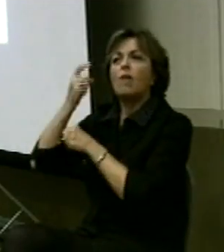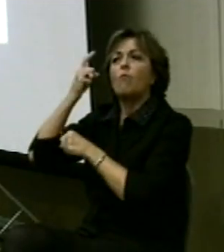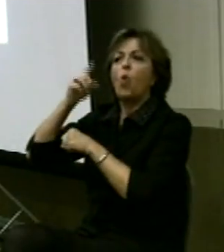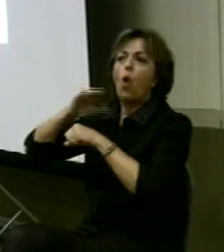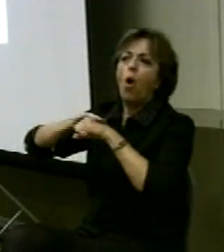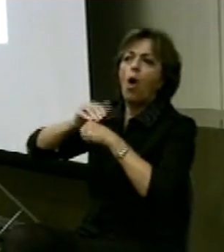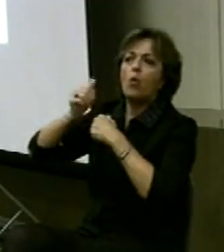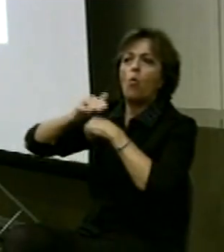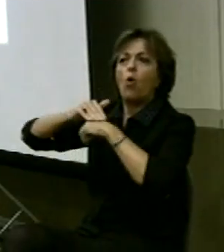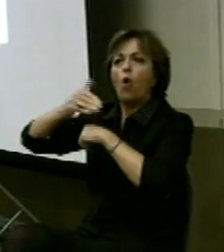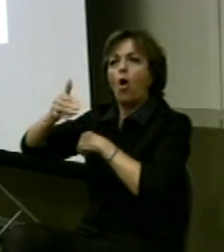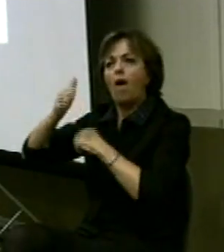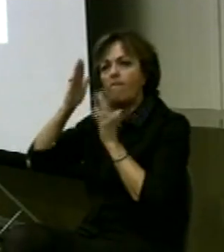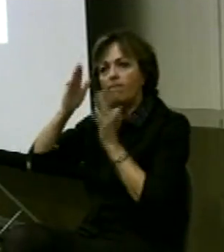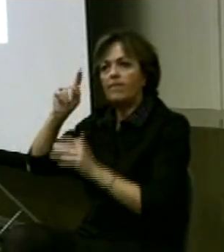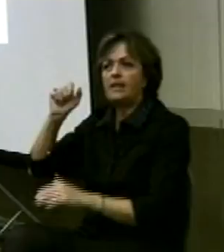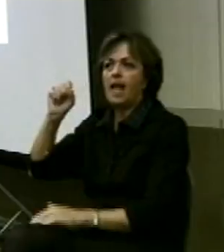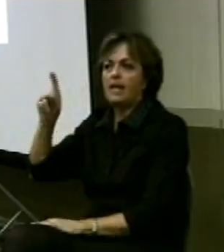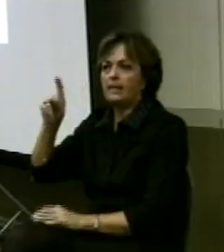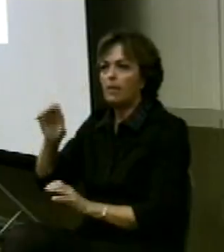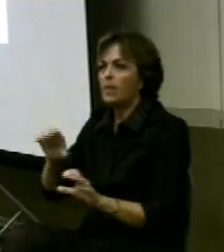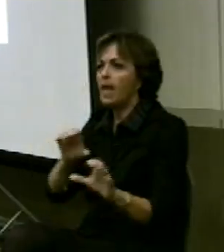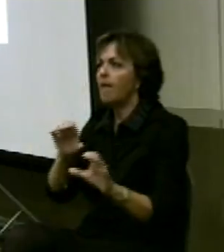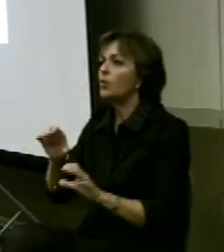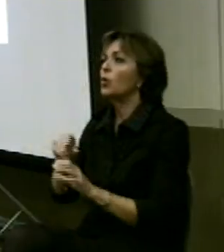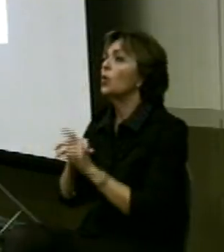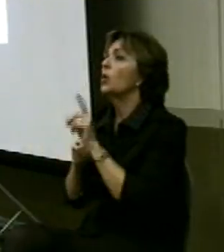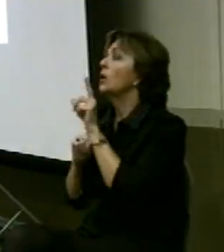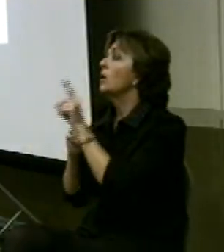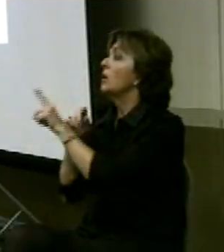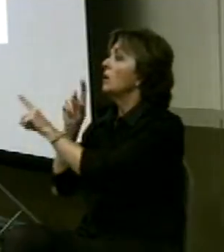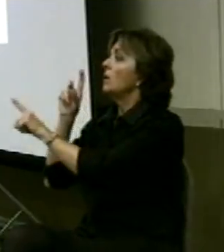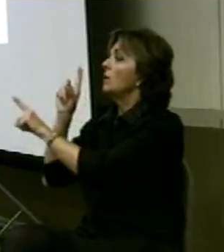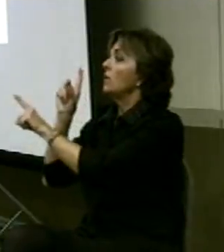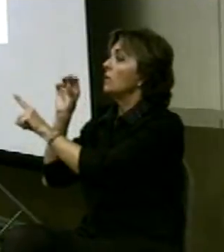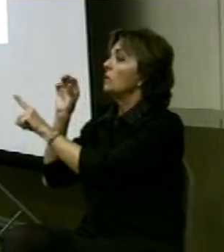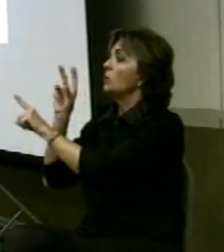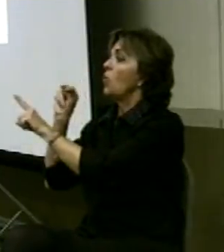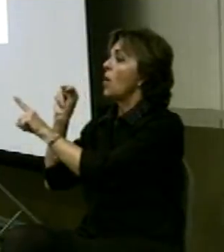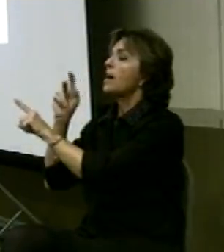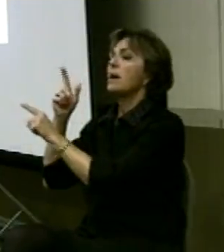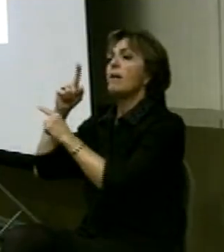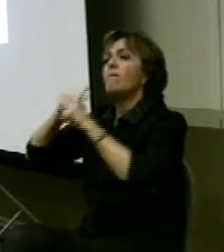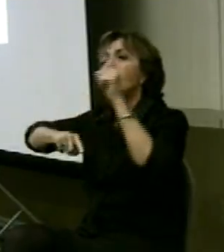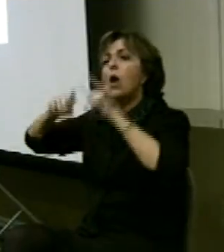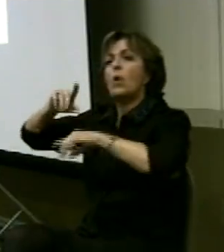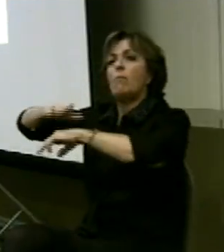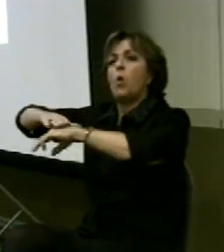else back here had another suggestion, Doran? You could also vary the type of prompts by